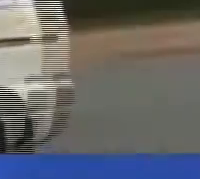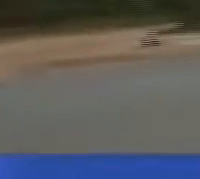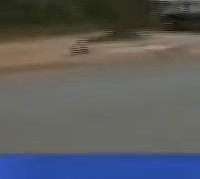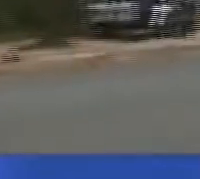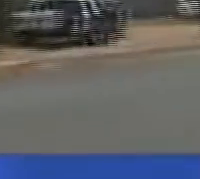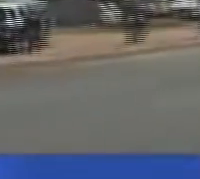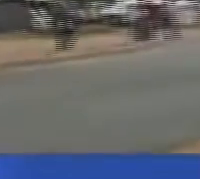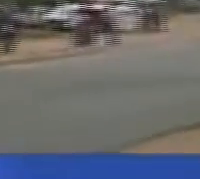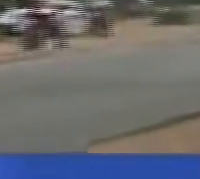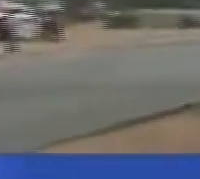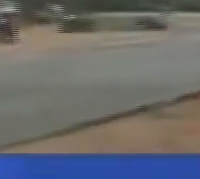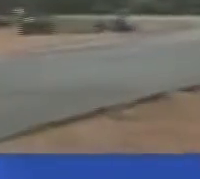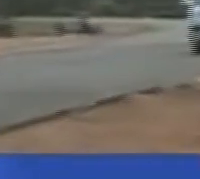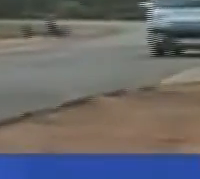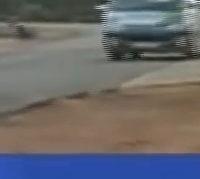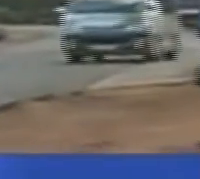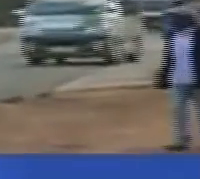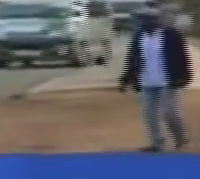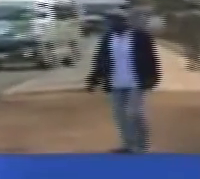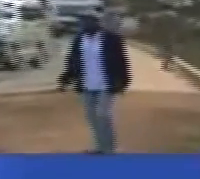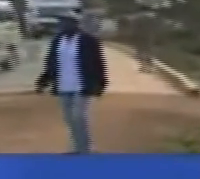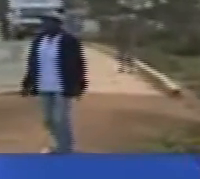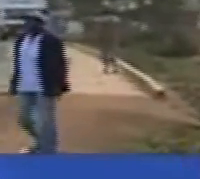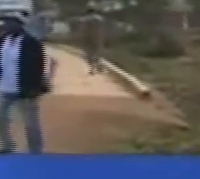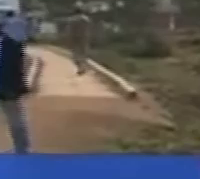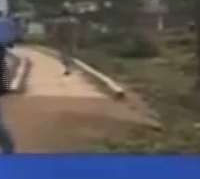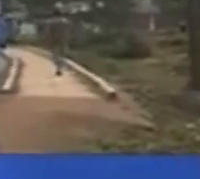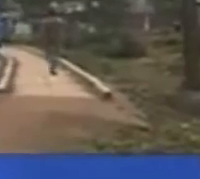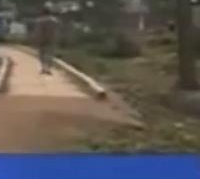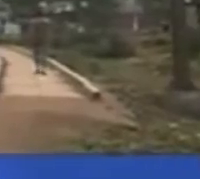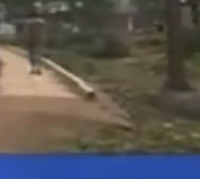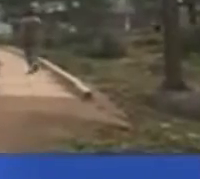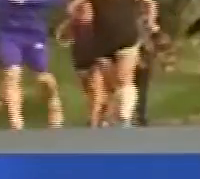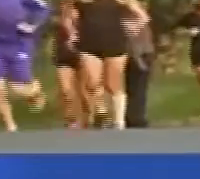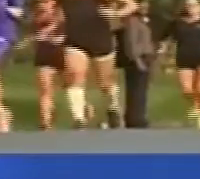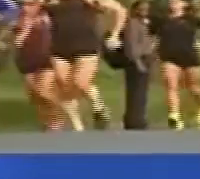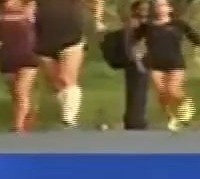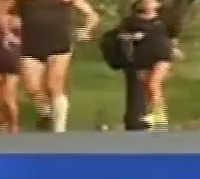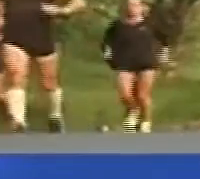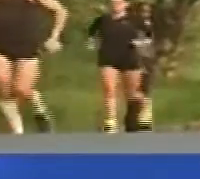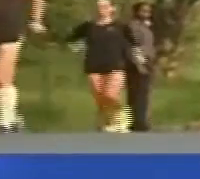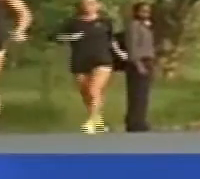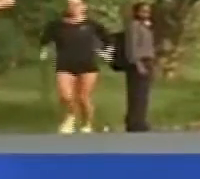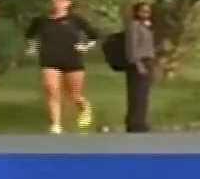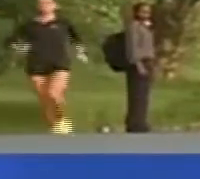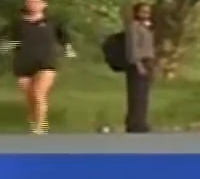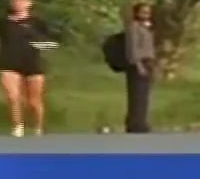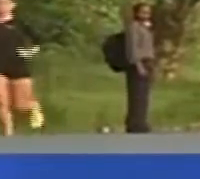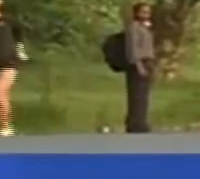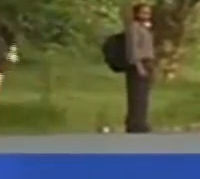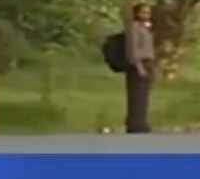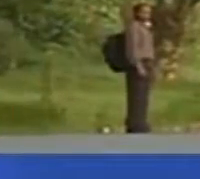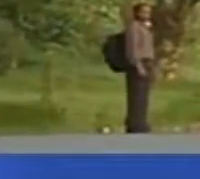generation of athletes who hail from Nandi. The race is also expected to boost Nandi as a training destination for both local and international